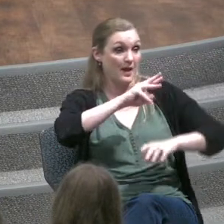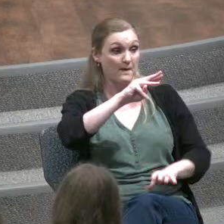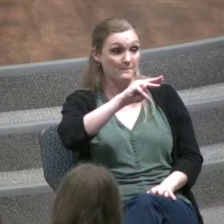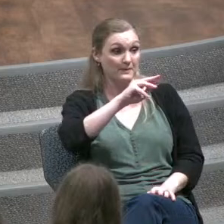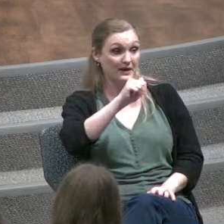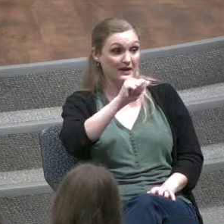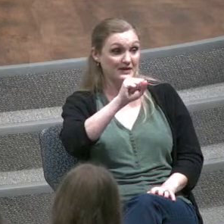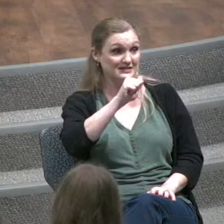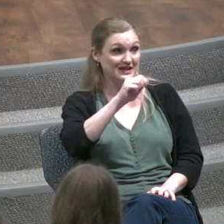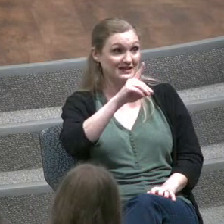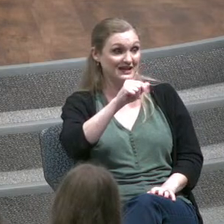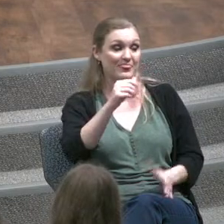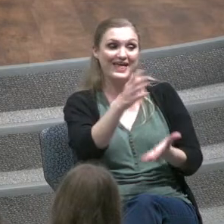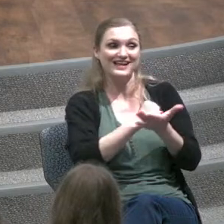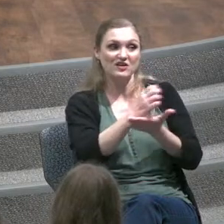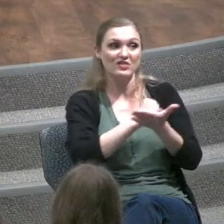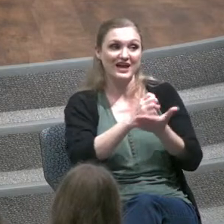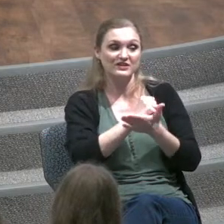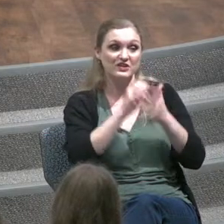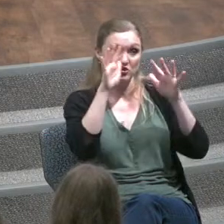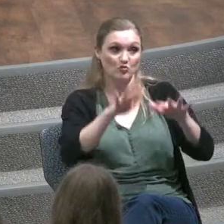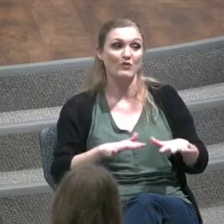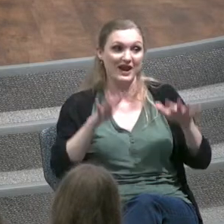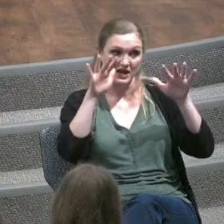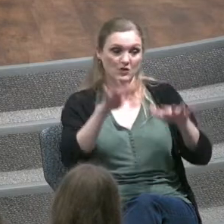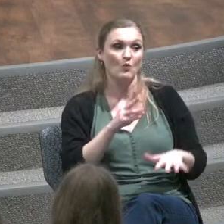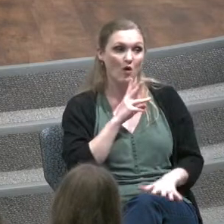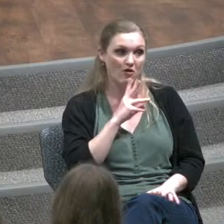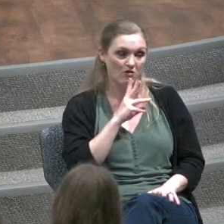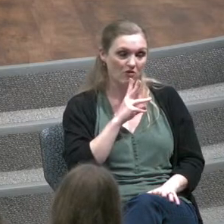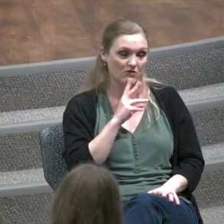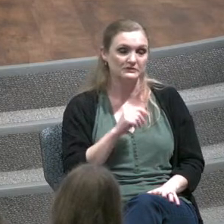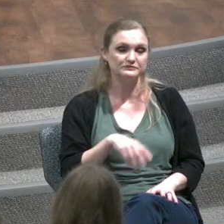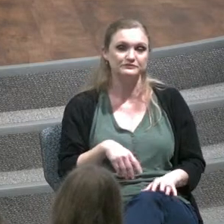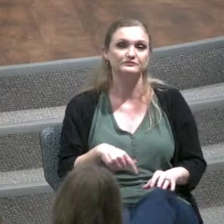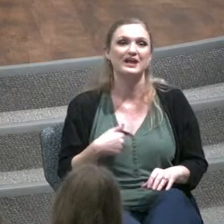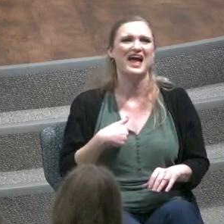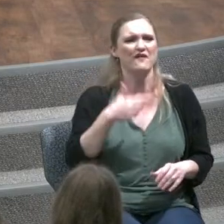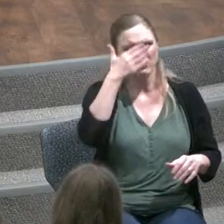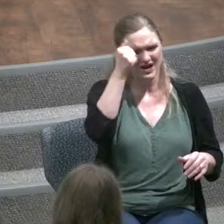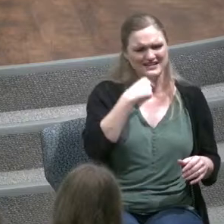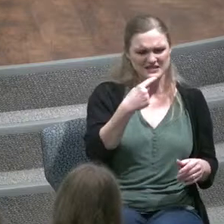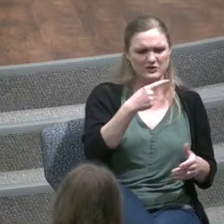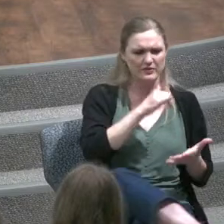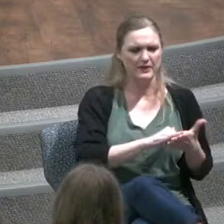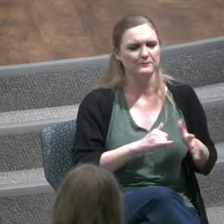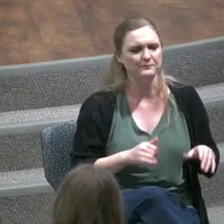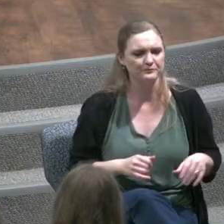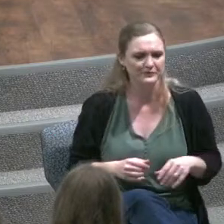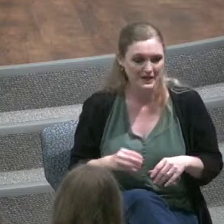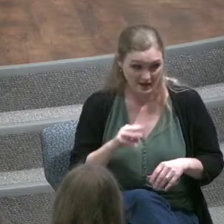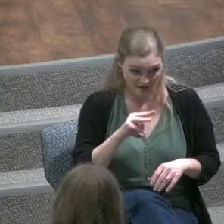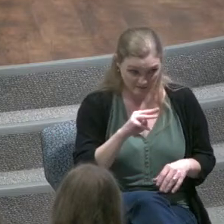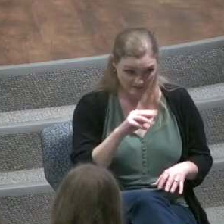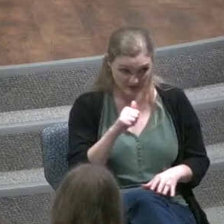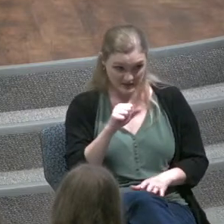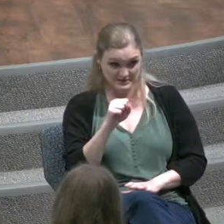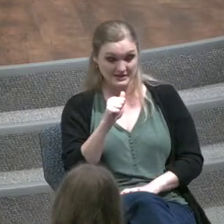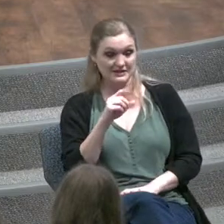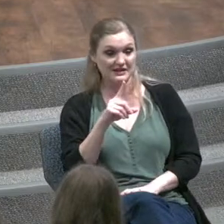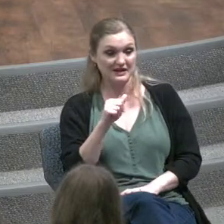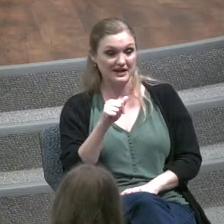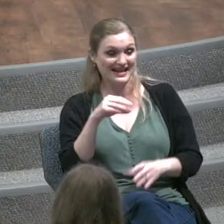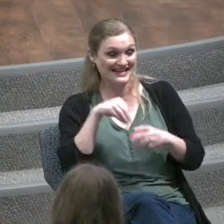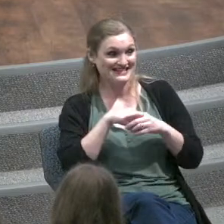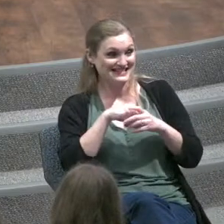they did not have a spring, and you obviously can't pull it from the Dead Sea. So I didn't talk about this when we did Masada, but in Masada, in the side